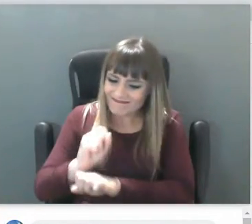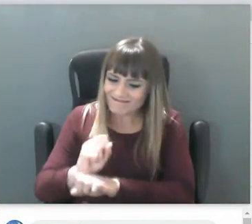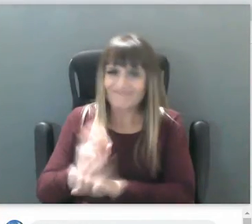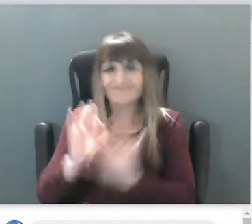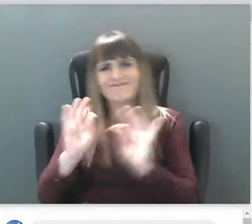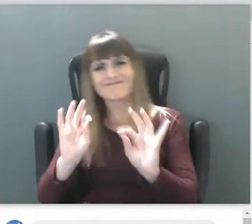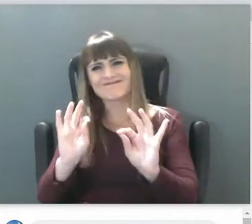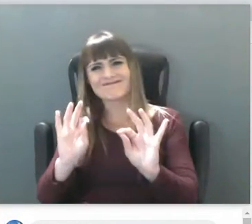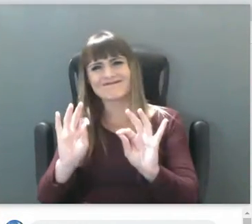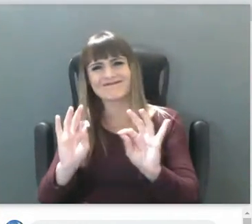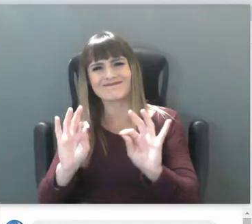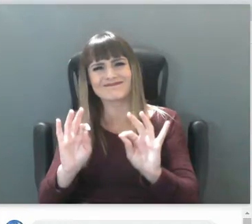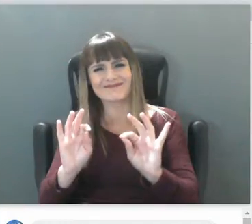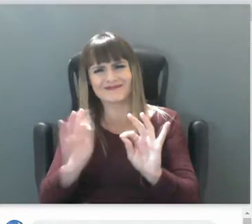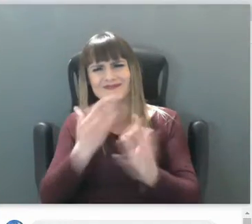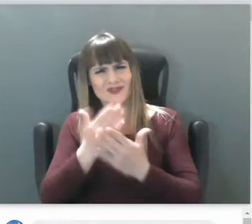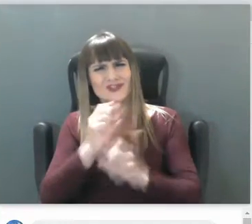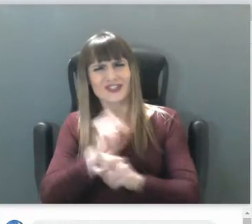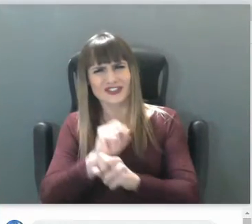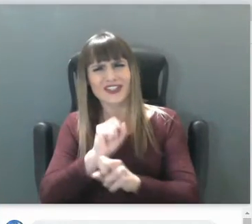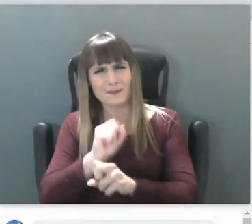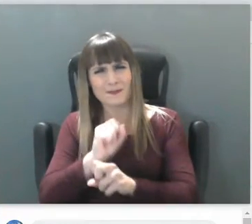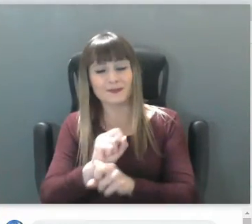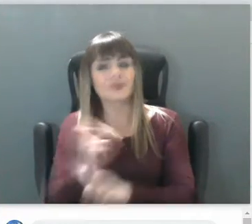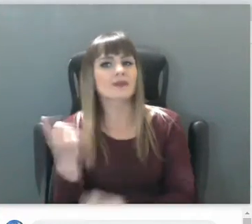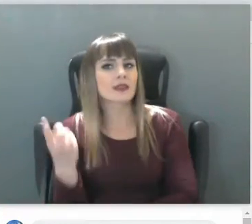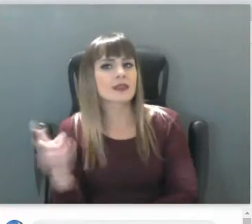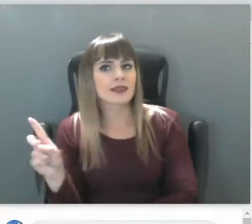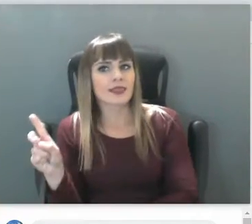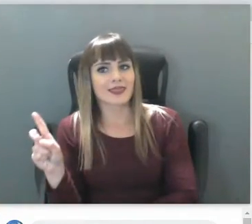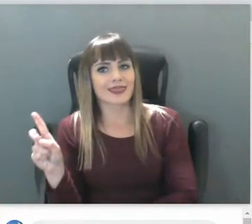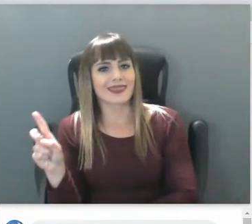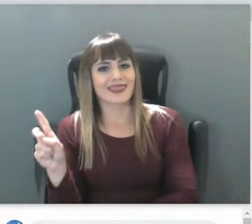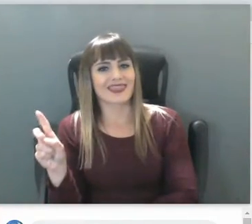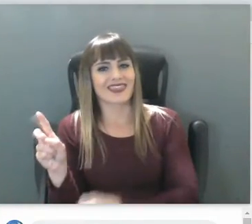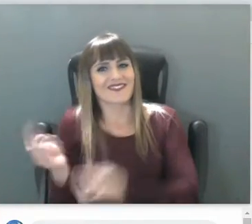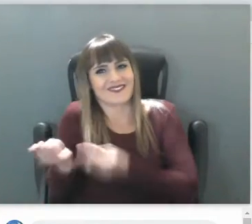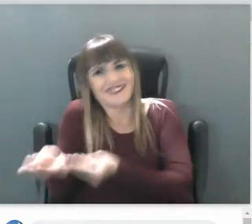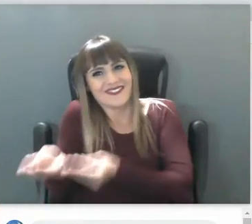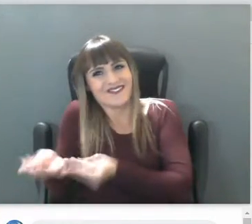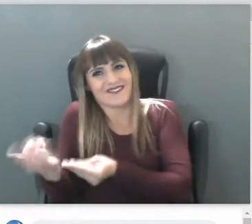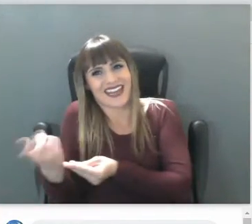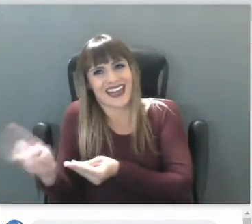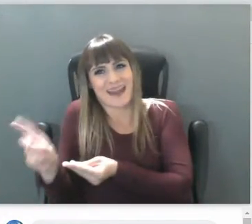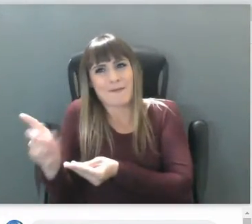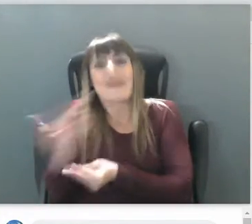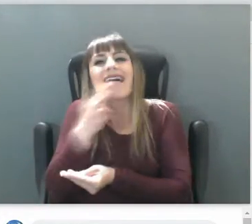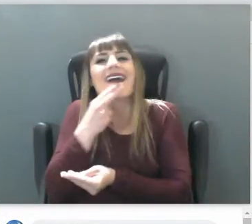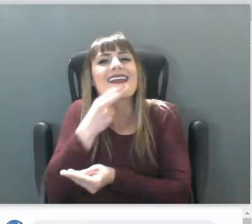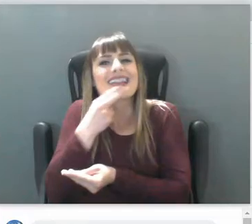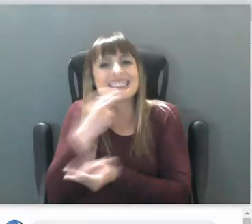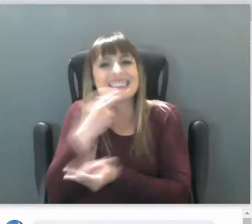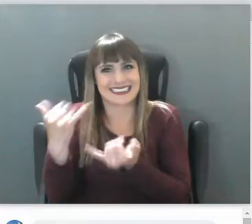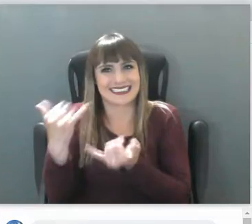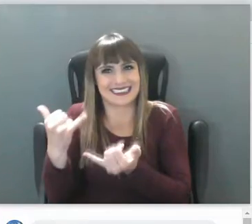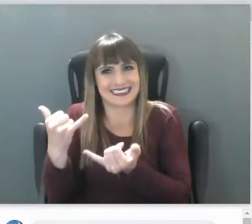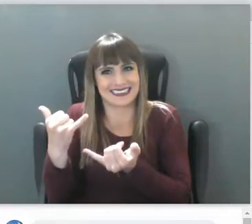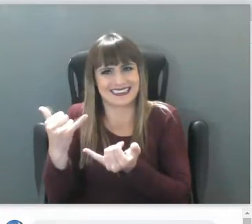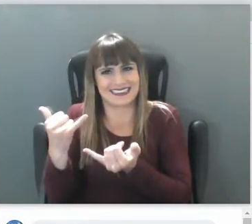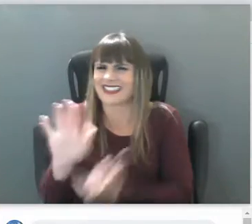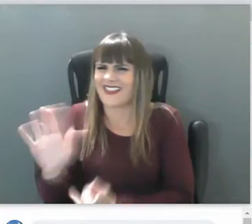go. Good job. So they're getting honey today. That is obviously, as you can see, one of their favorites. I do have